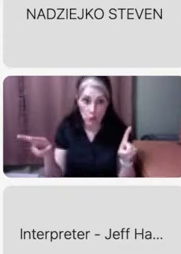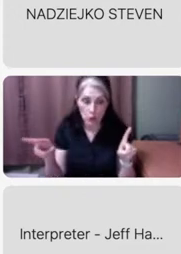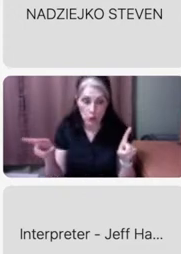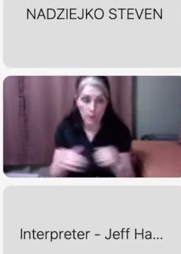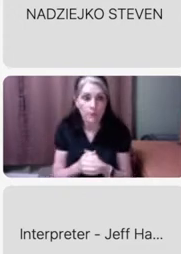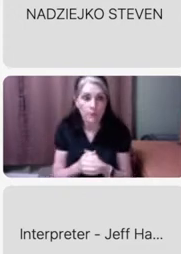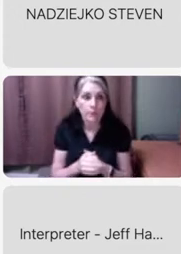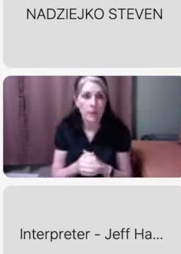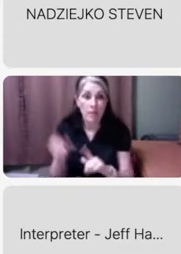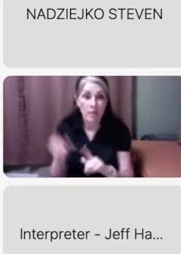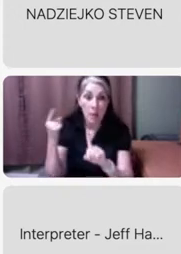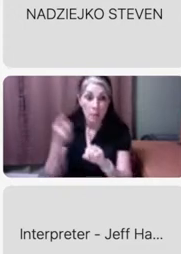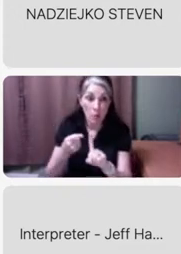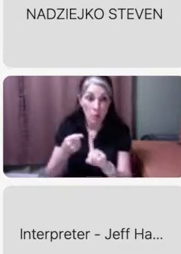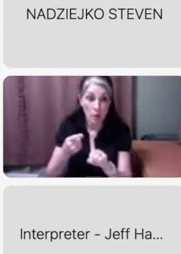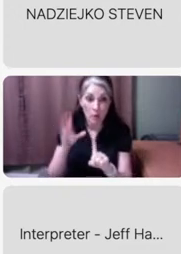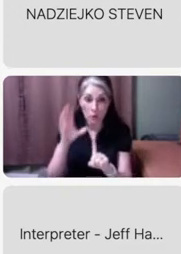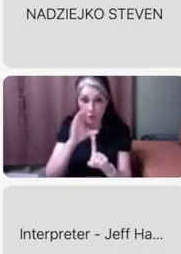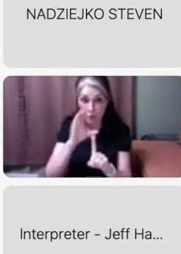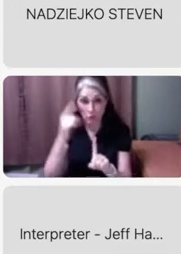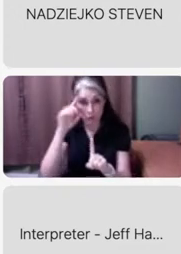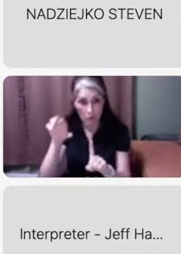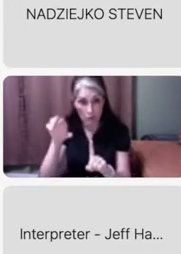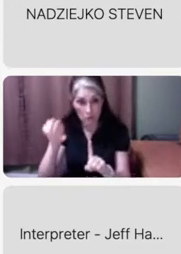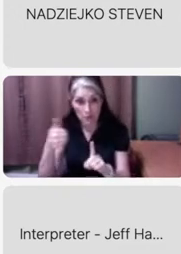look for additional funding in other sources